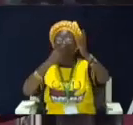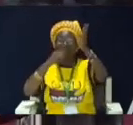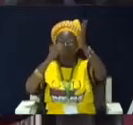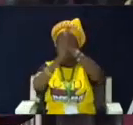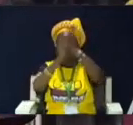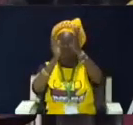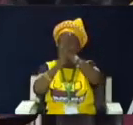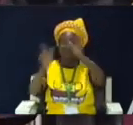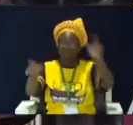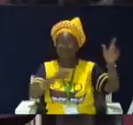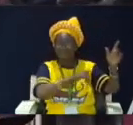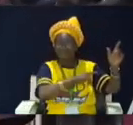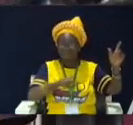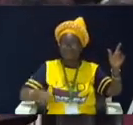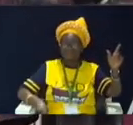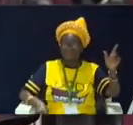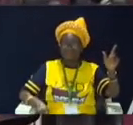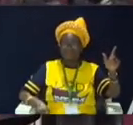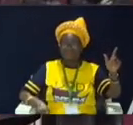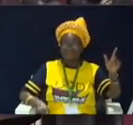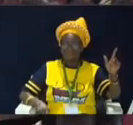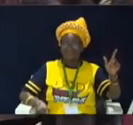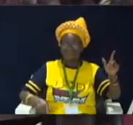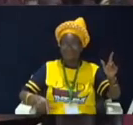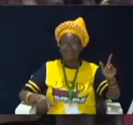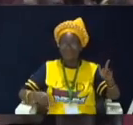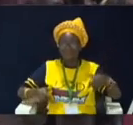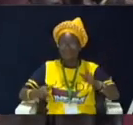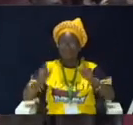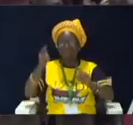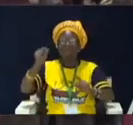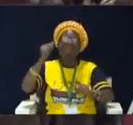And then let the girl shout hallelujah.